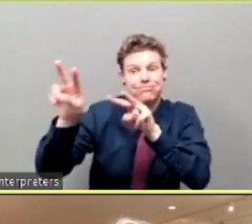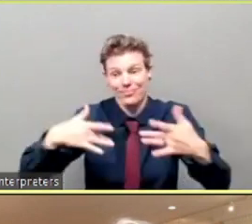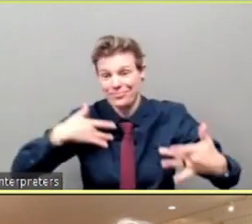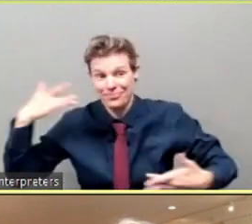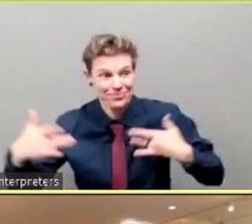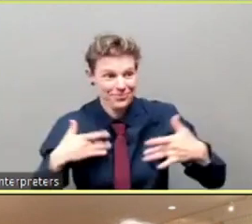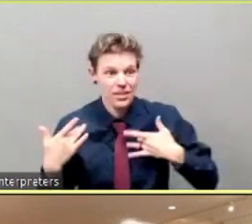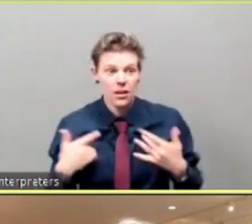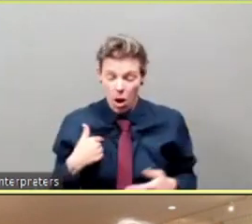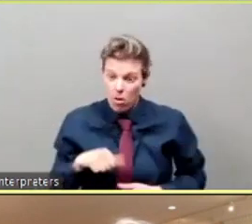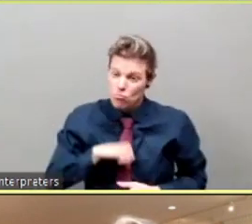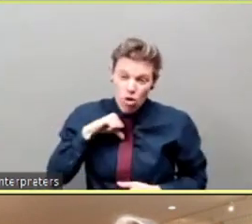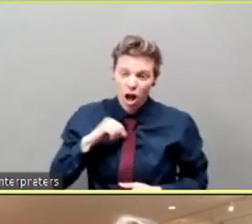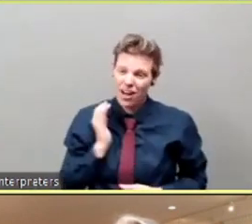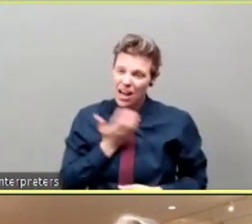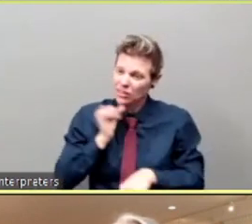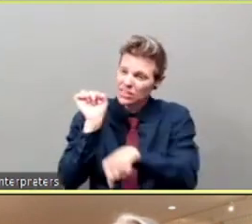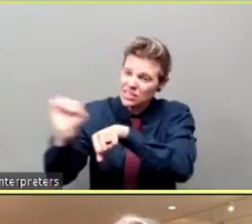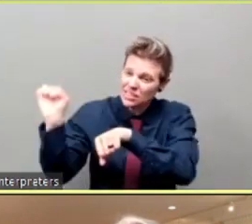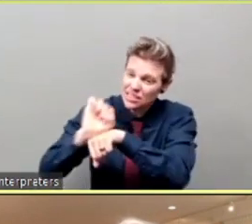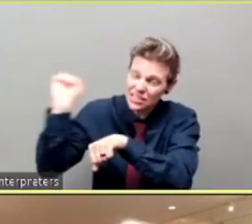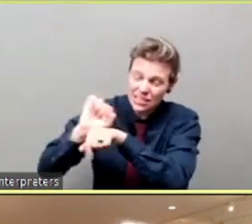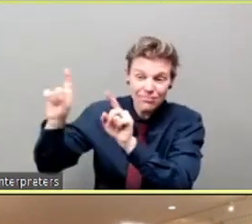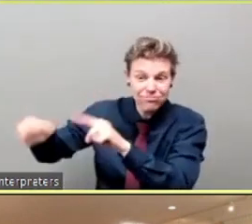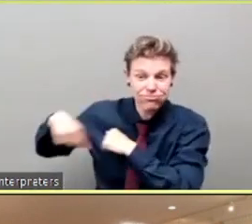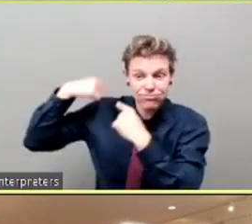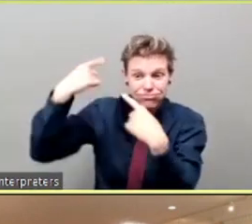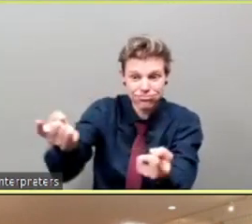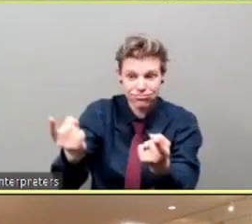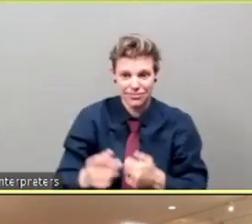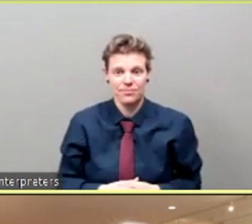work getting to this point. All right, next slide.